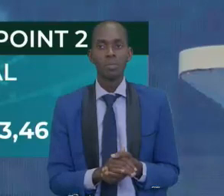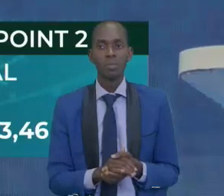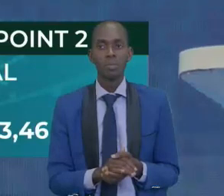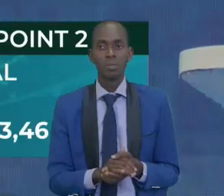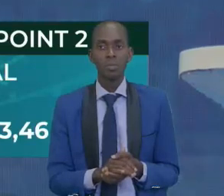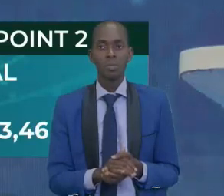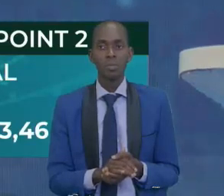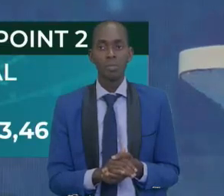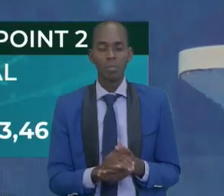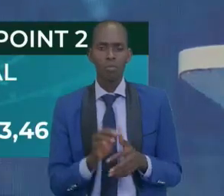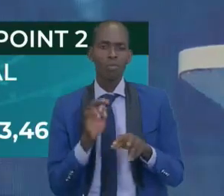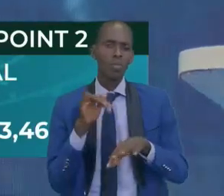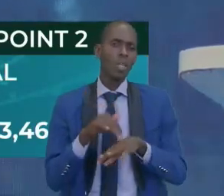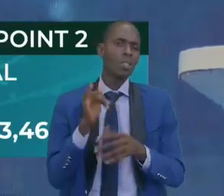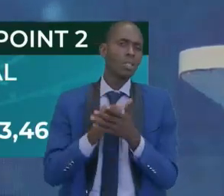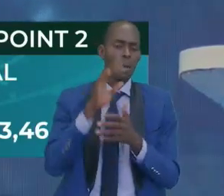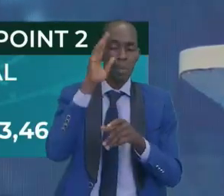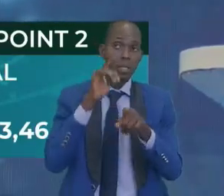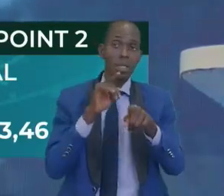Look at that man, a smoker.